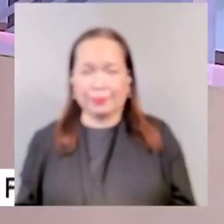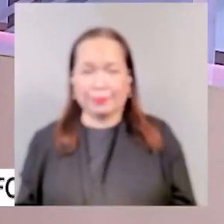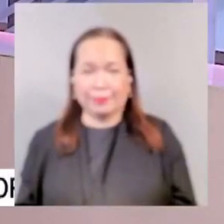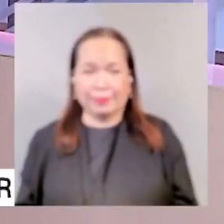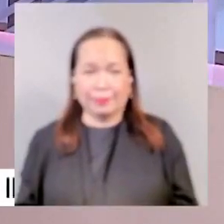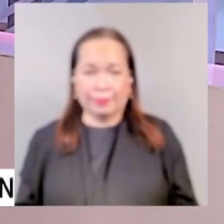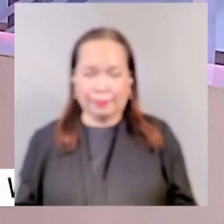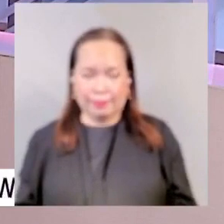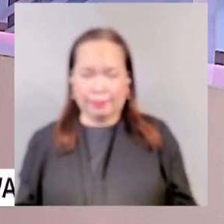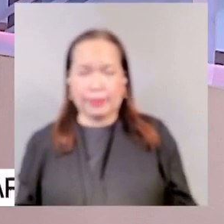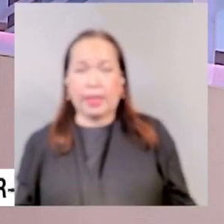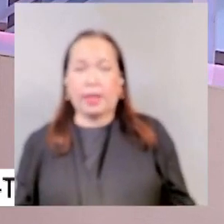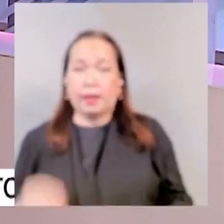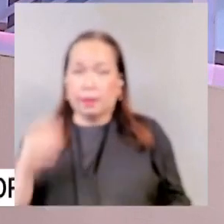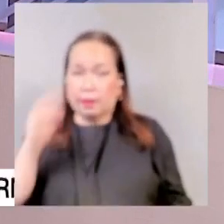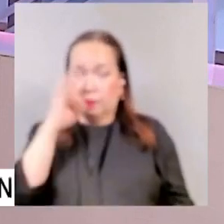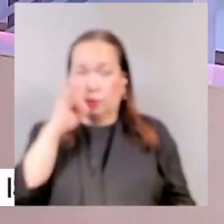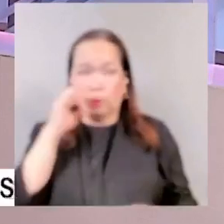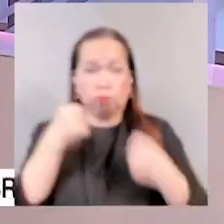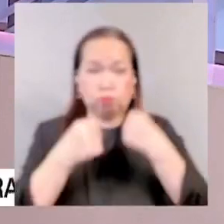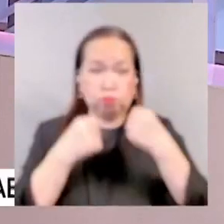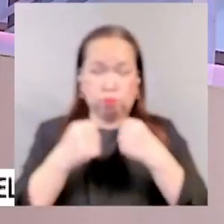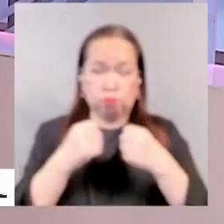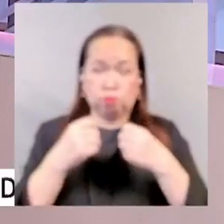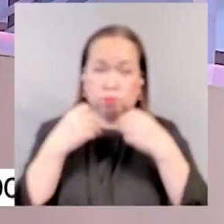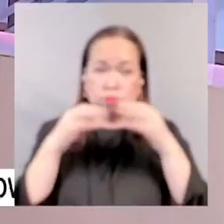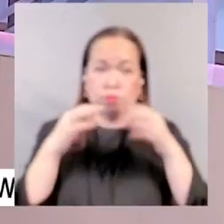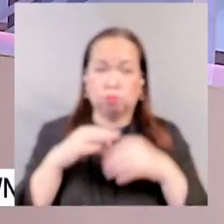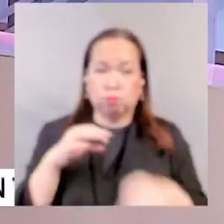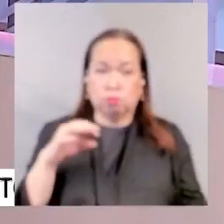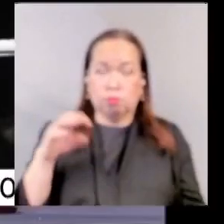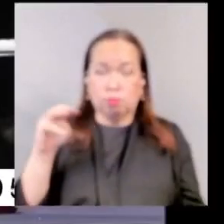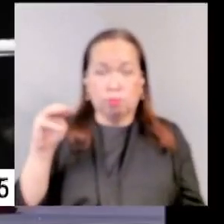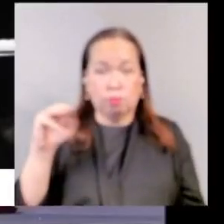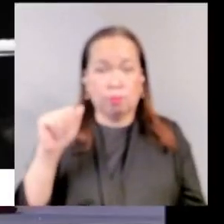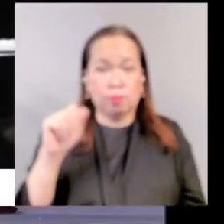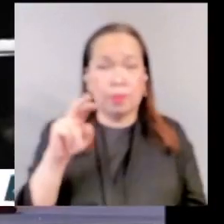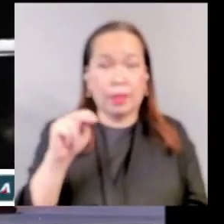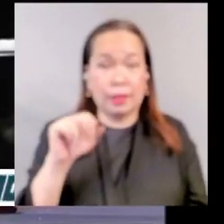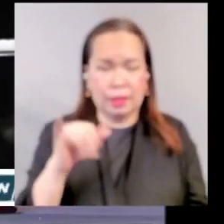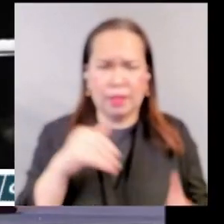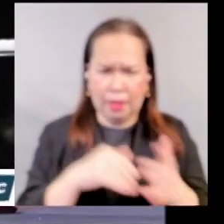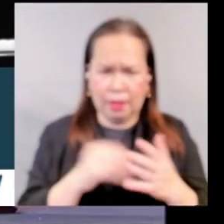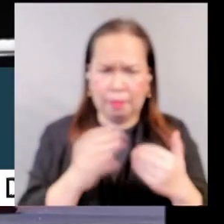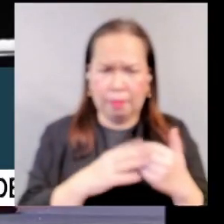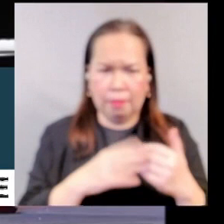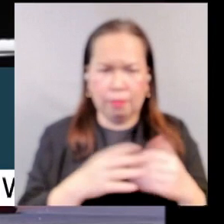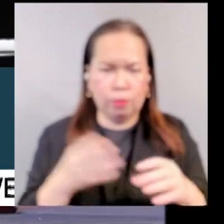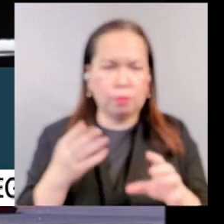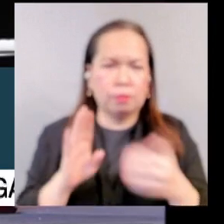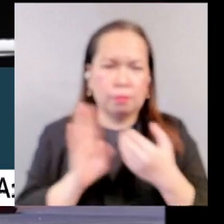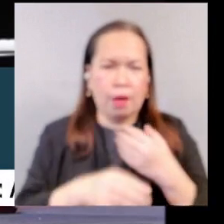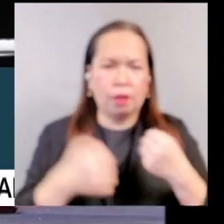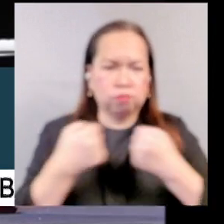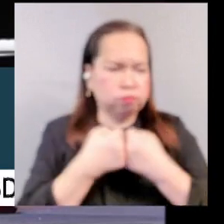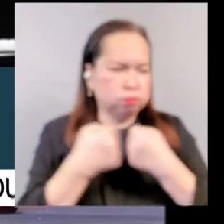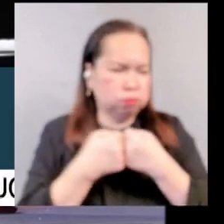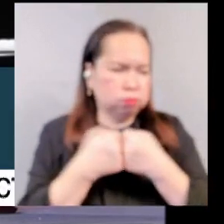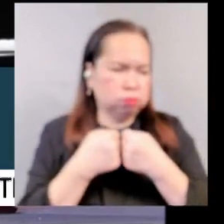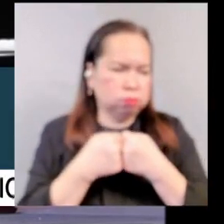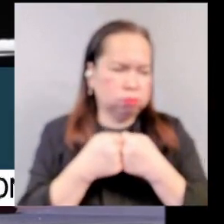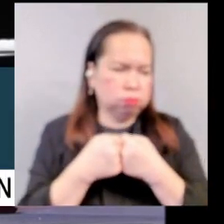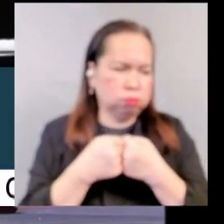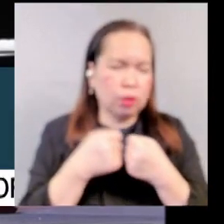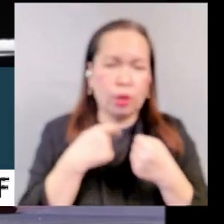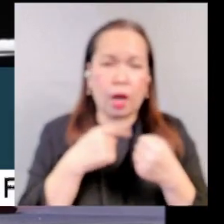Filipino boxing legend Manny Pacquiao is now a step closer to returning to the ring. The Philippine Olympic Committee has made a formal request to allow